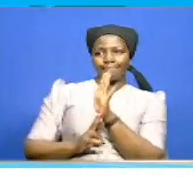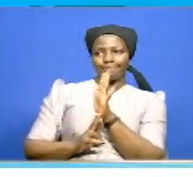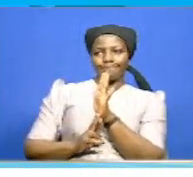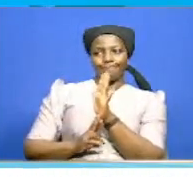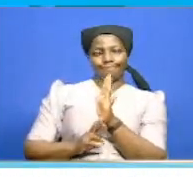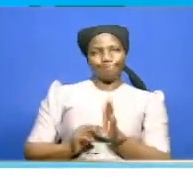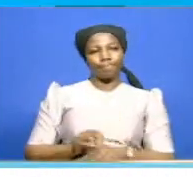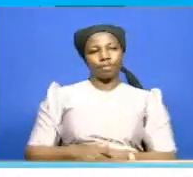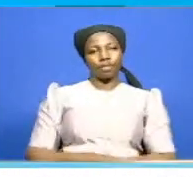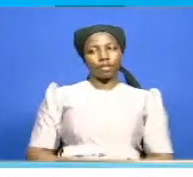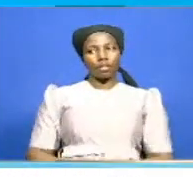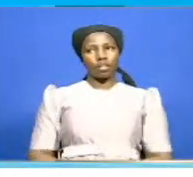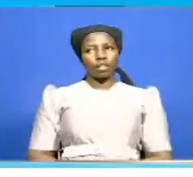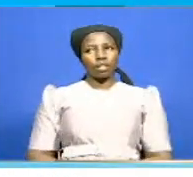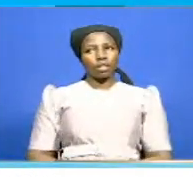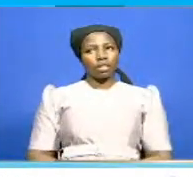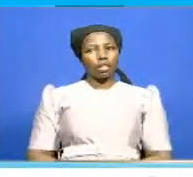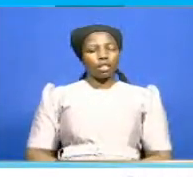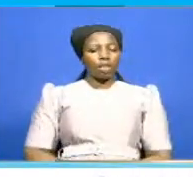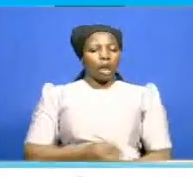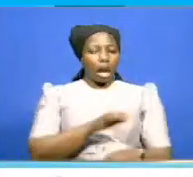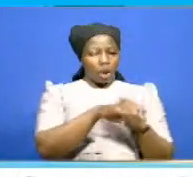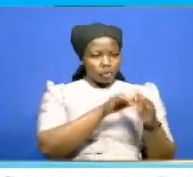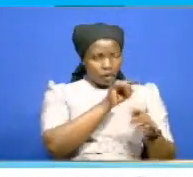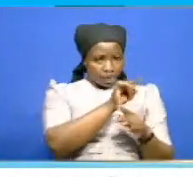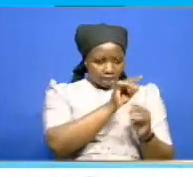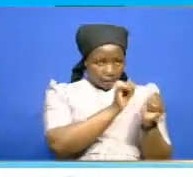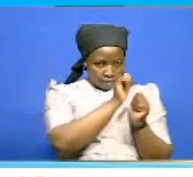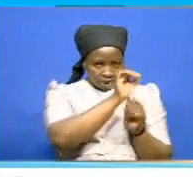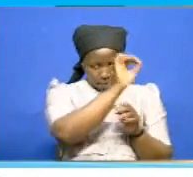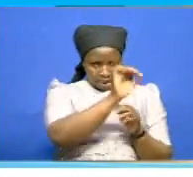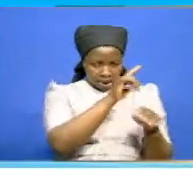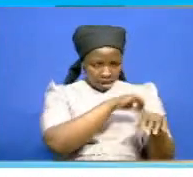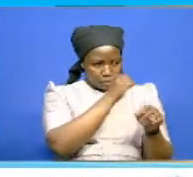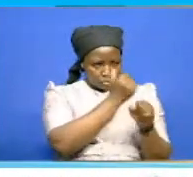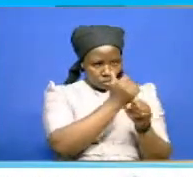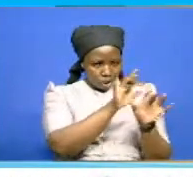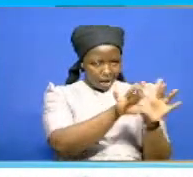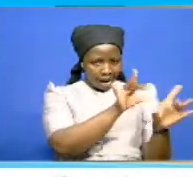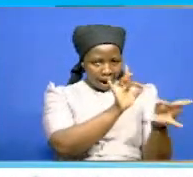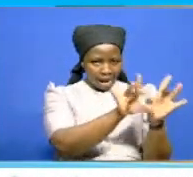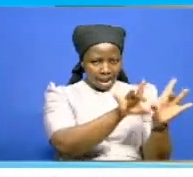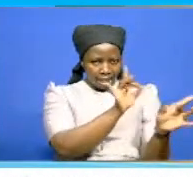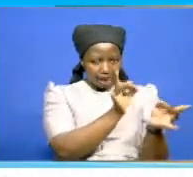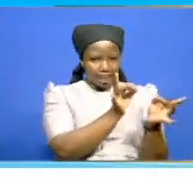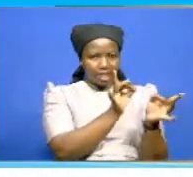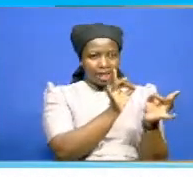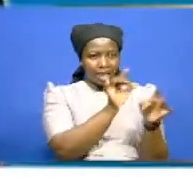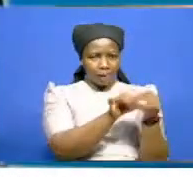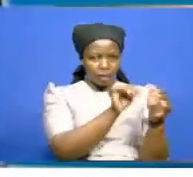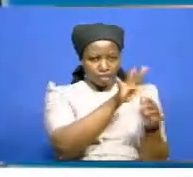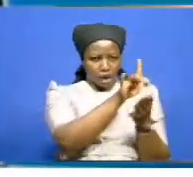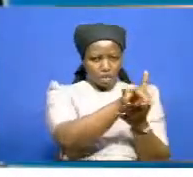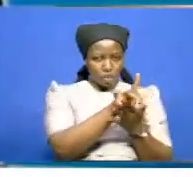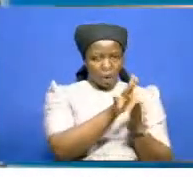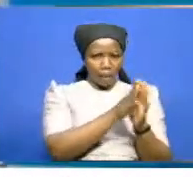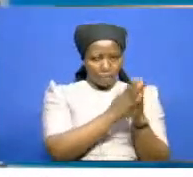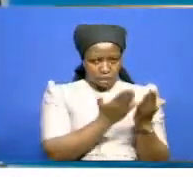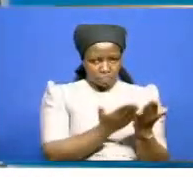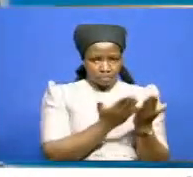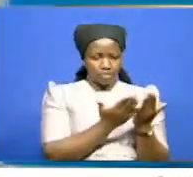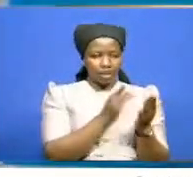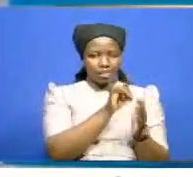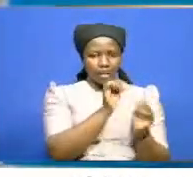And of this 15%, you know, when you do an analysis of your loan book, mm-hmm. Of